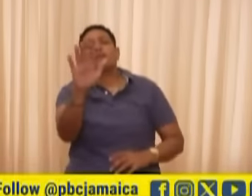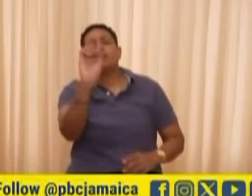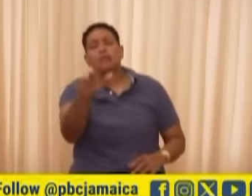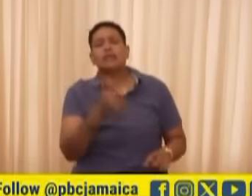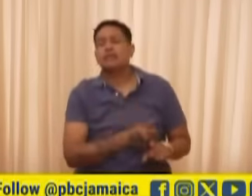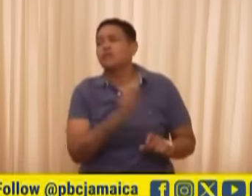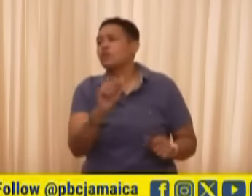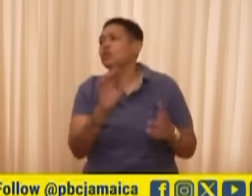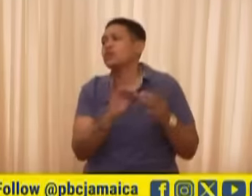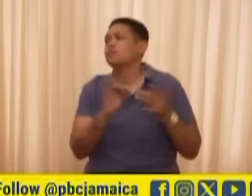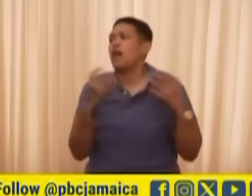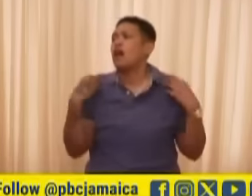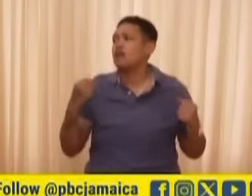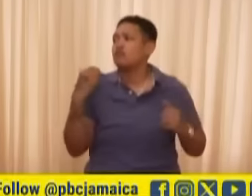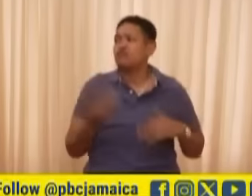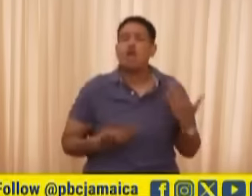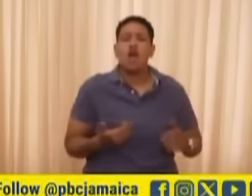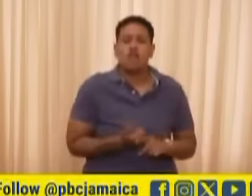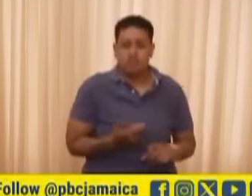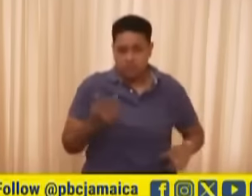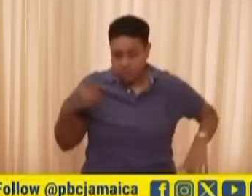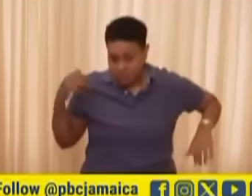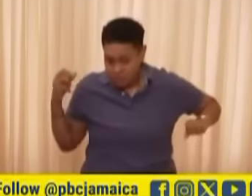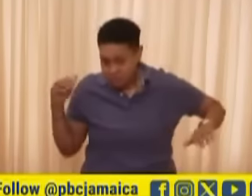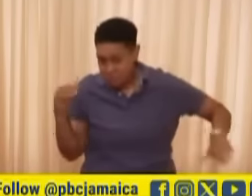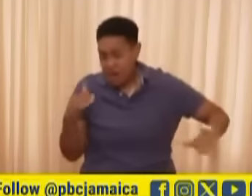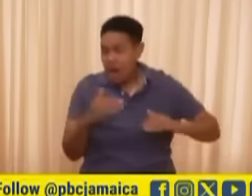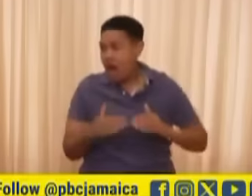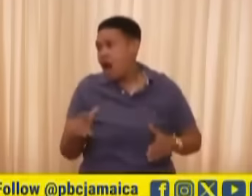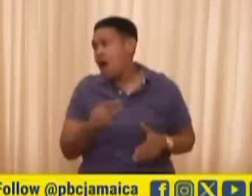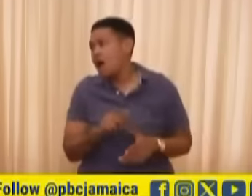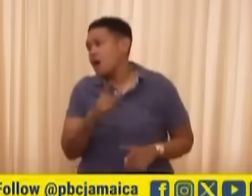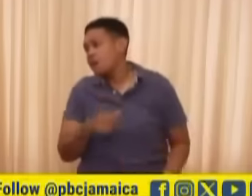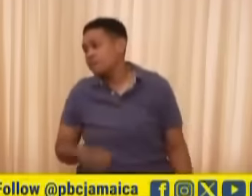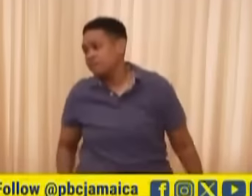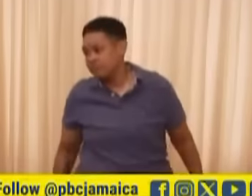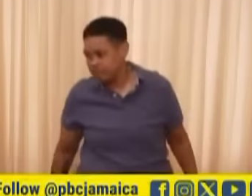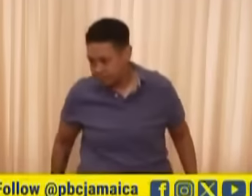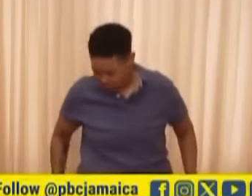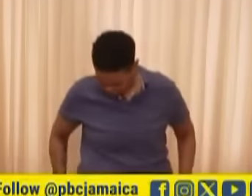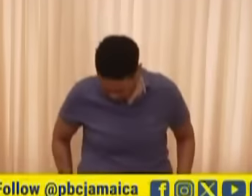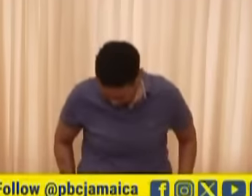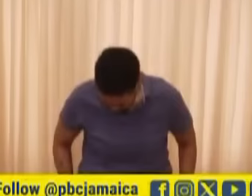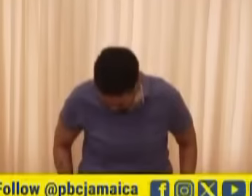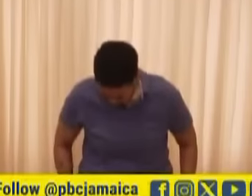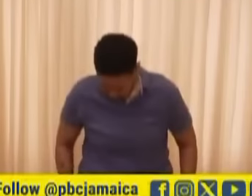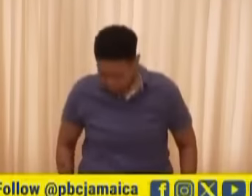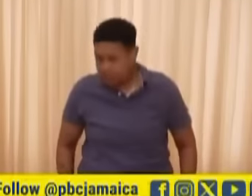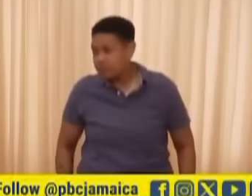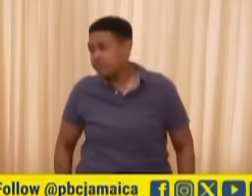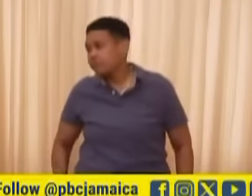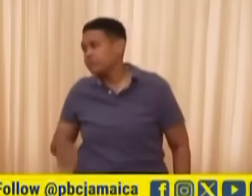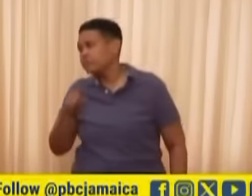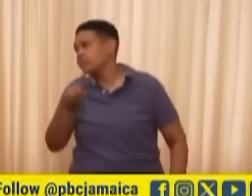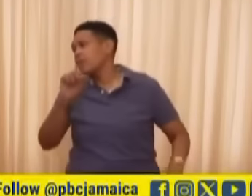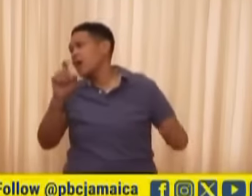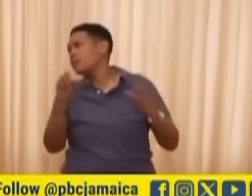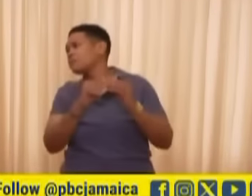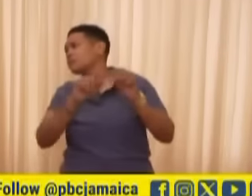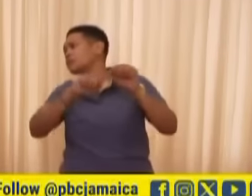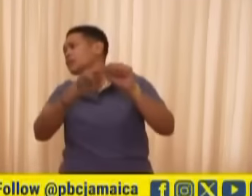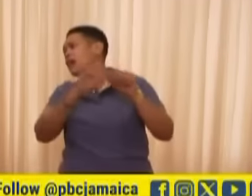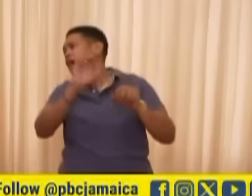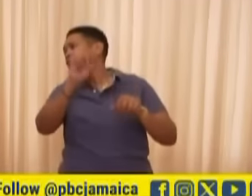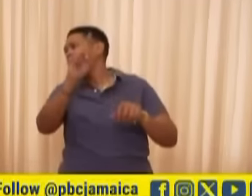You speak about the recovery. In your administration had started a cat bond with the